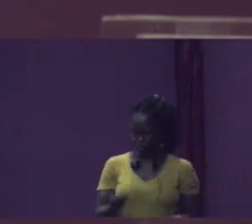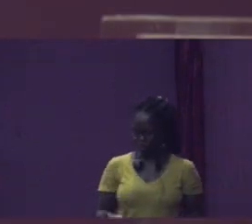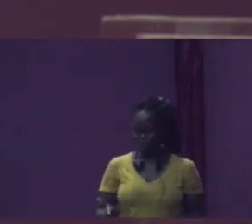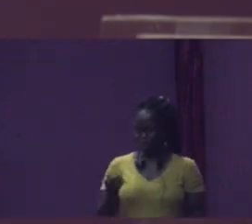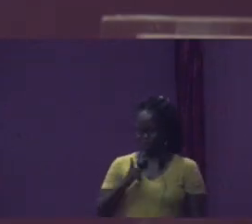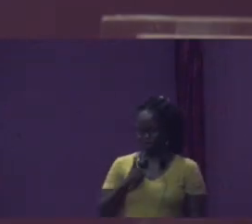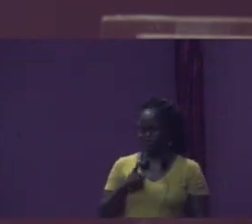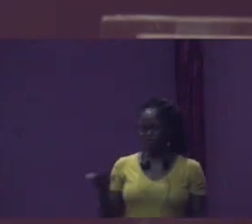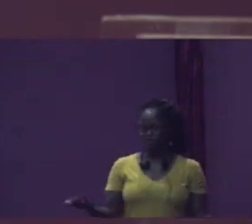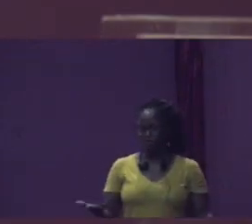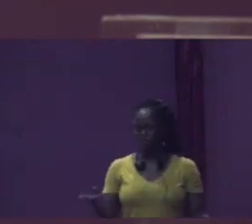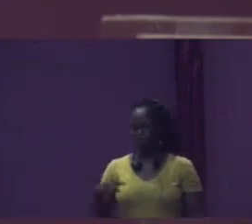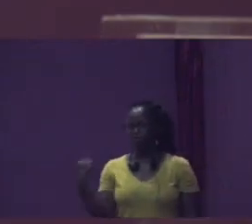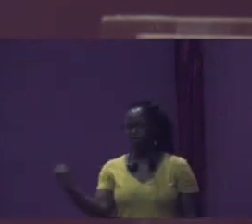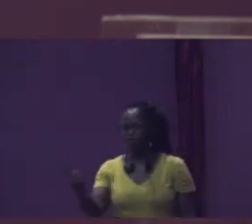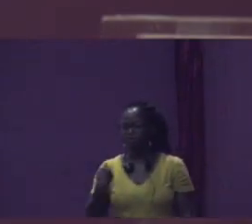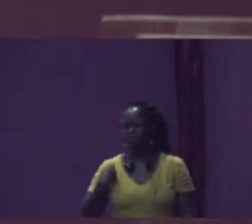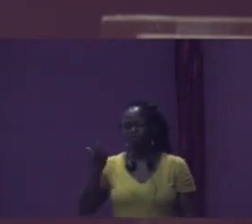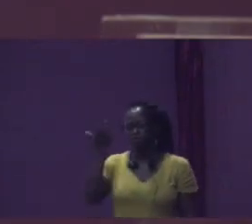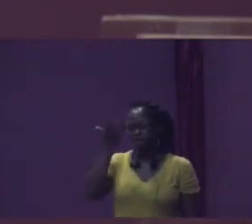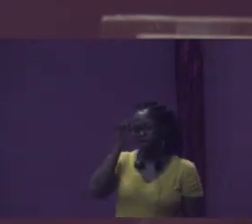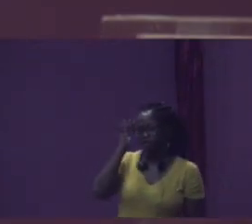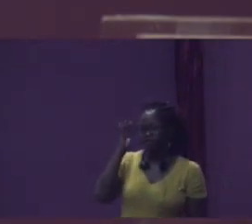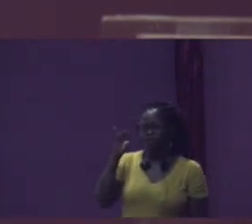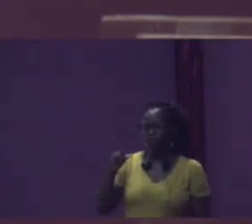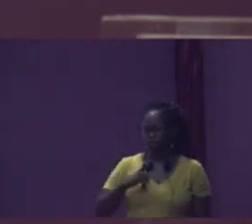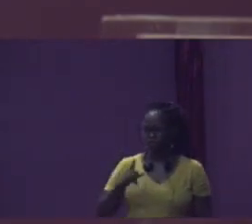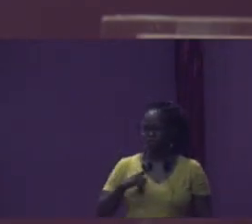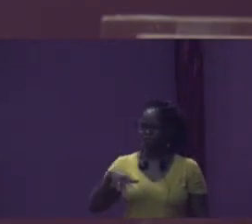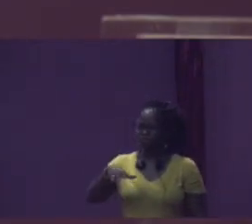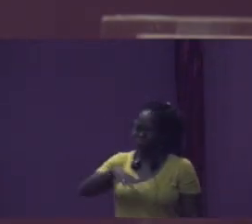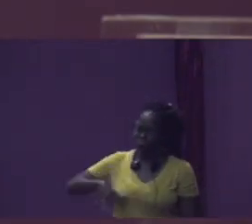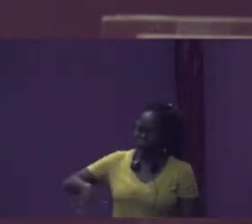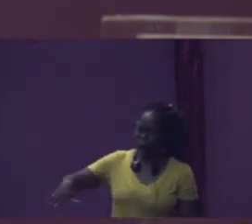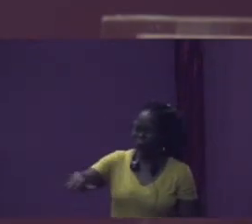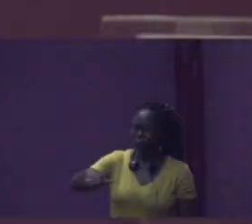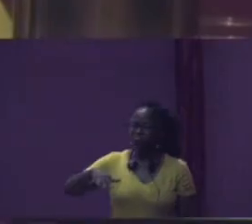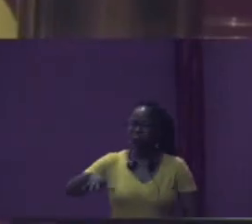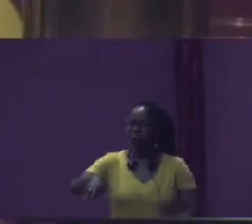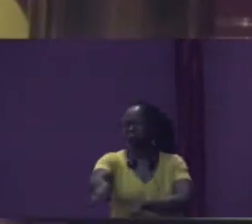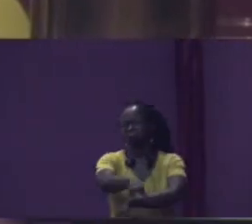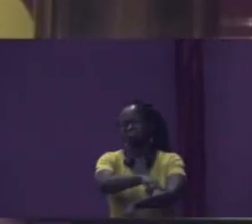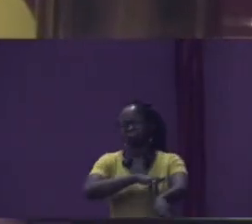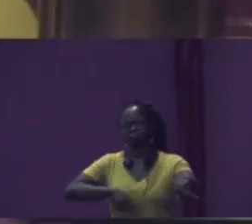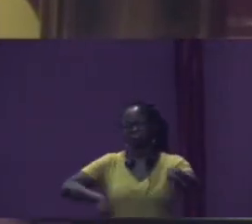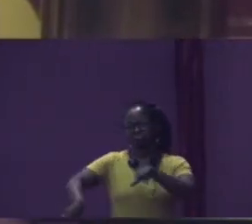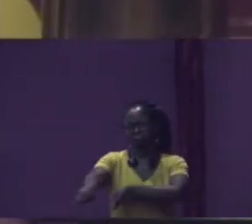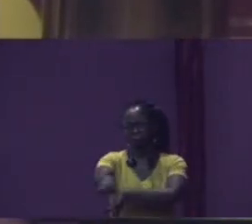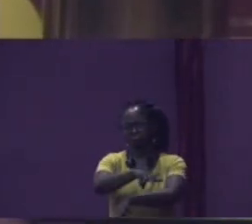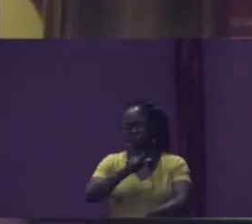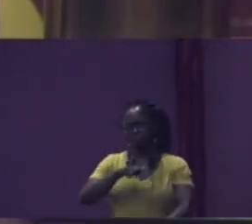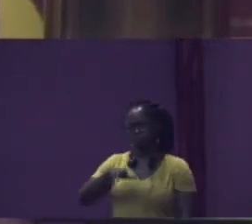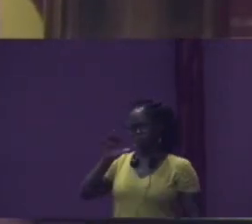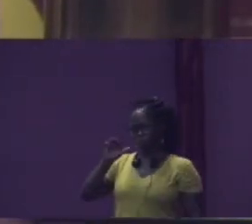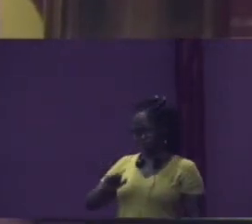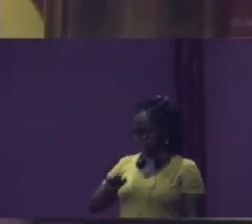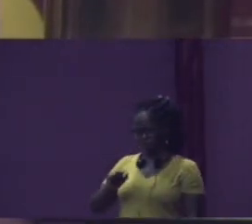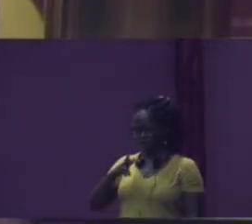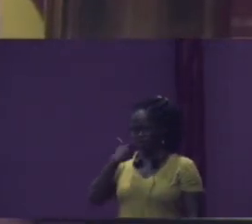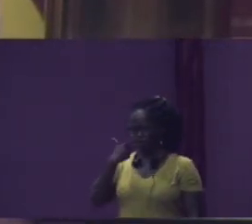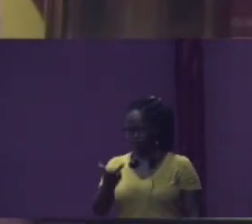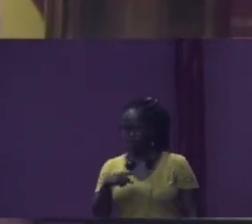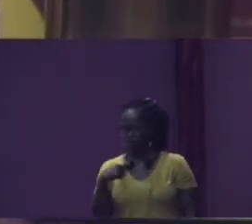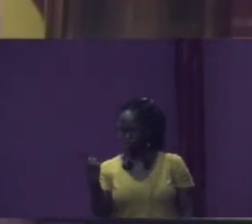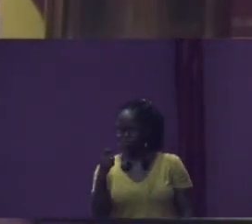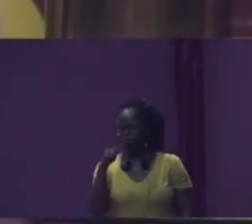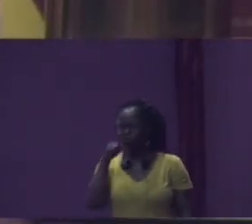composição. Eu acho que a gente fala de cenários diferentes, né? E como a Ilana colocou, acho que a gente precisa sempre olhar essa